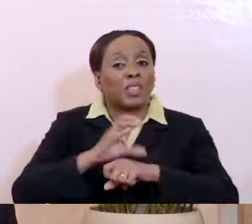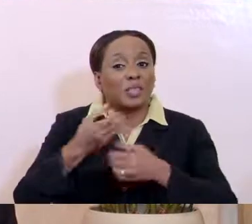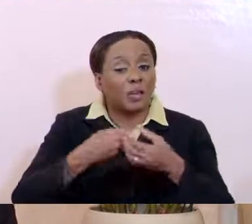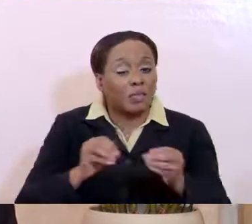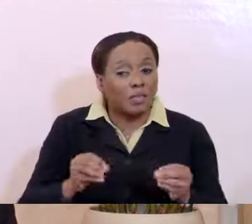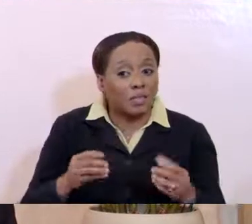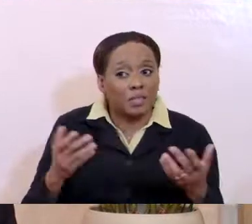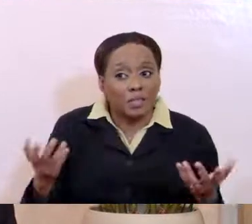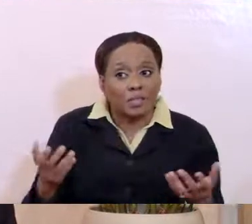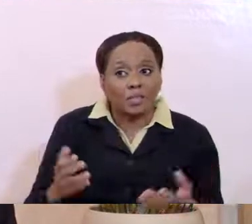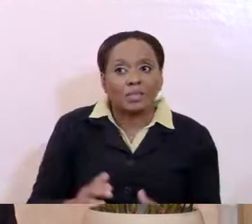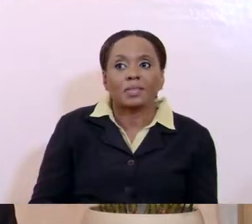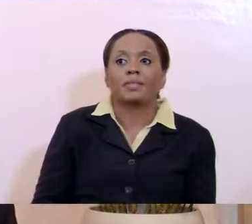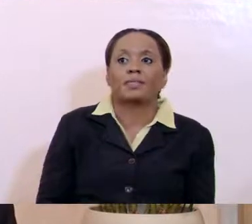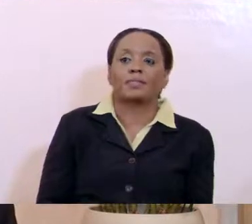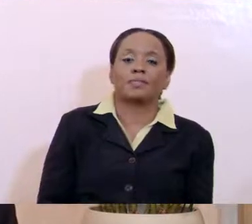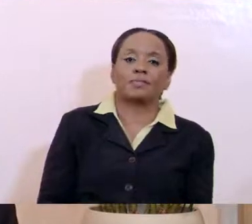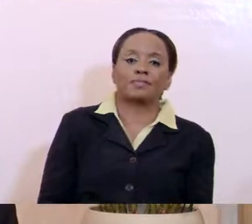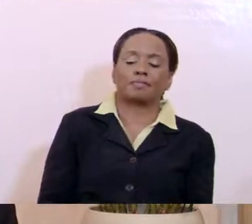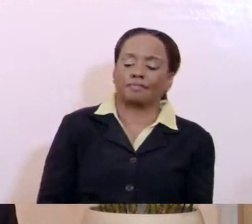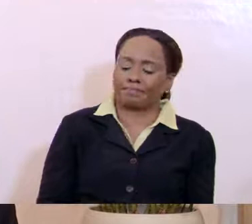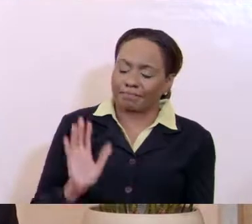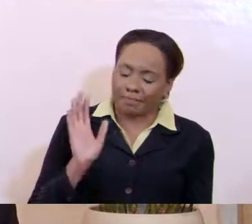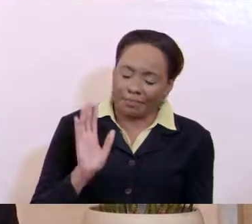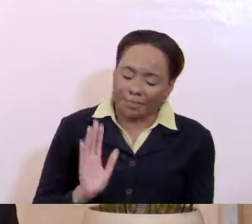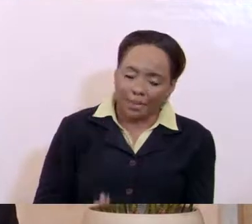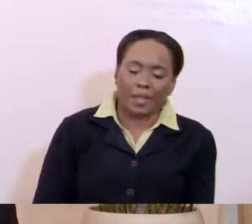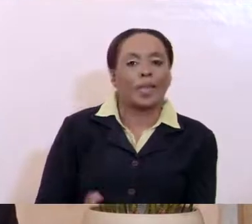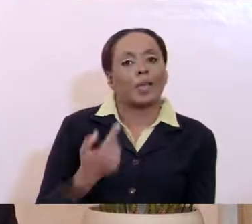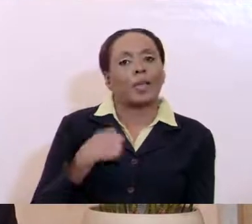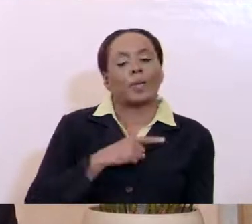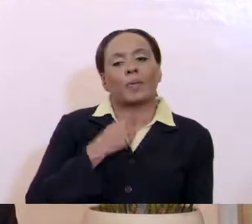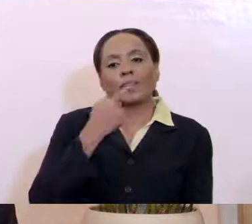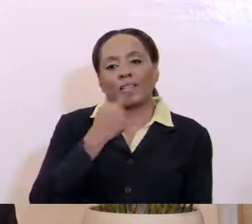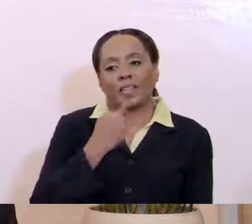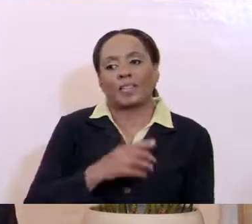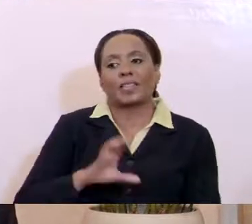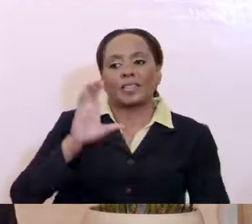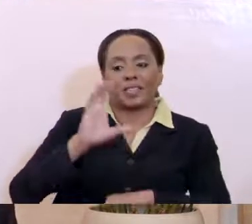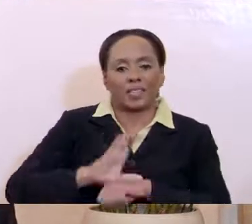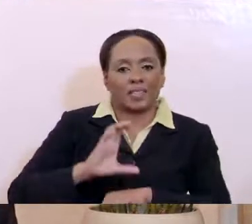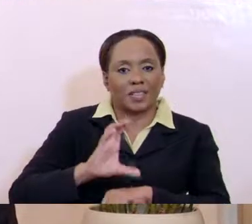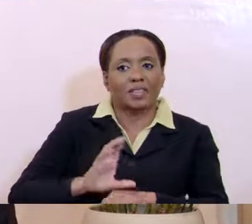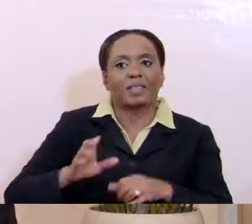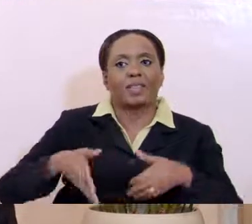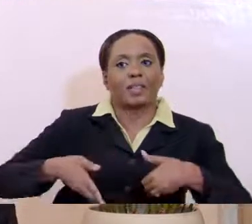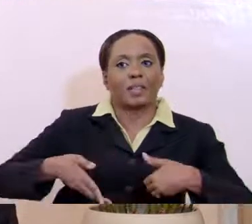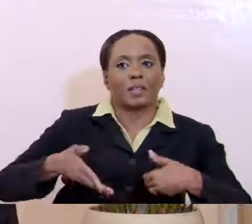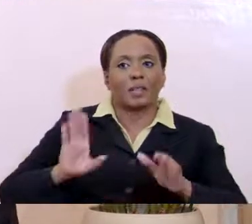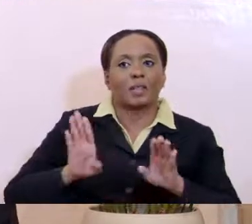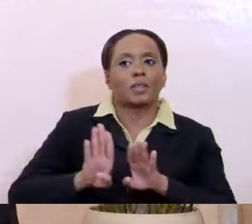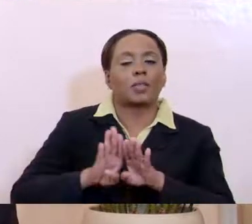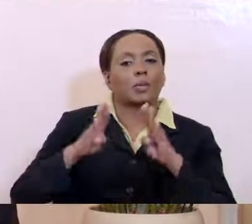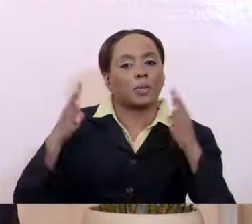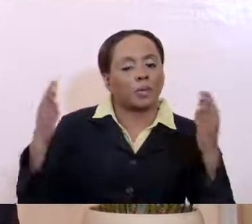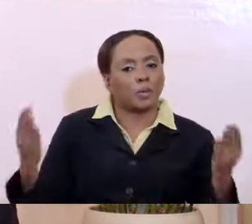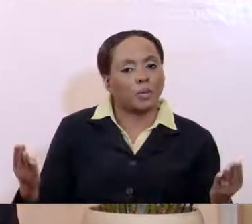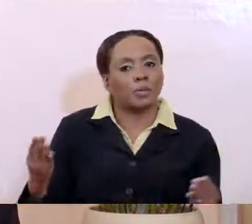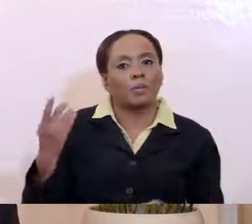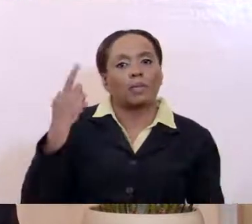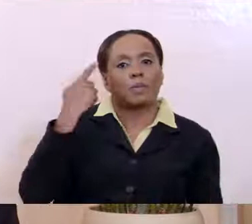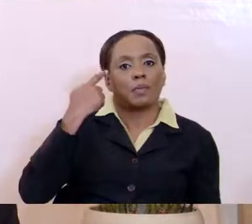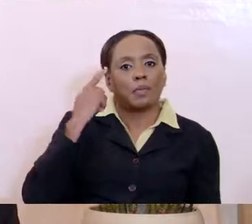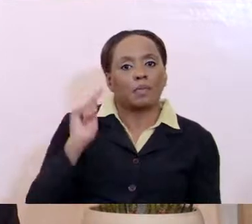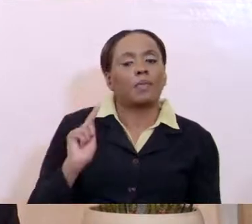We have stipulated in the directive that churches are allowed to open for the purposes